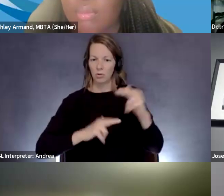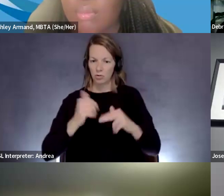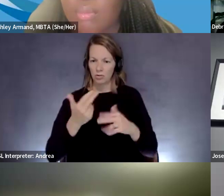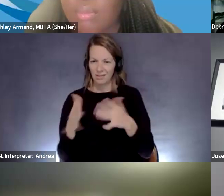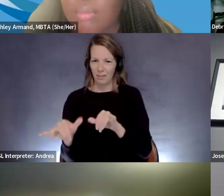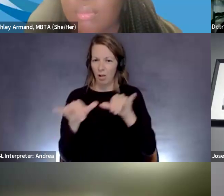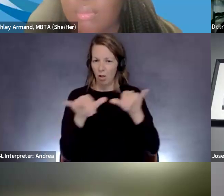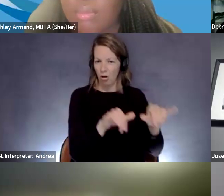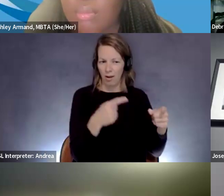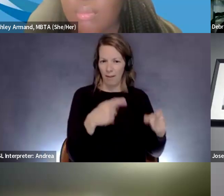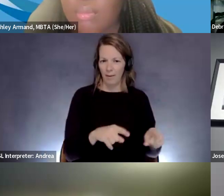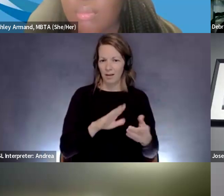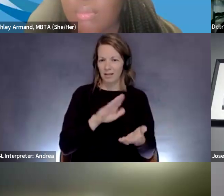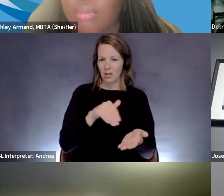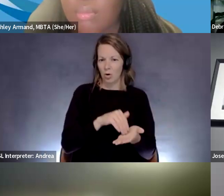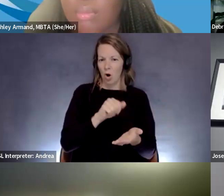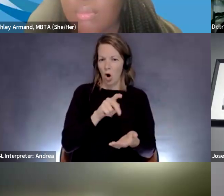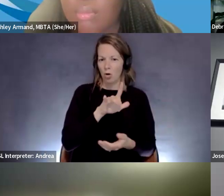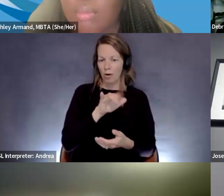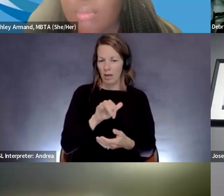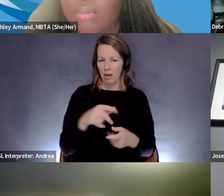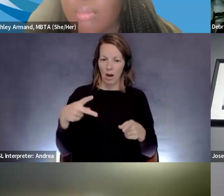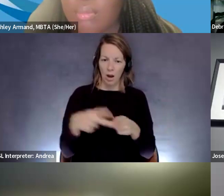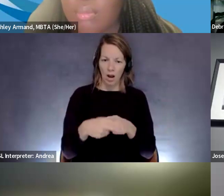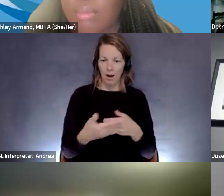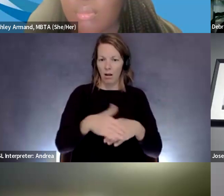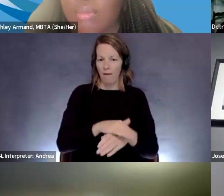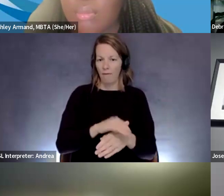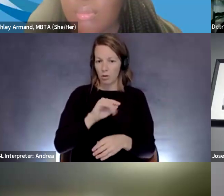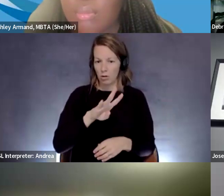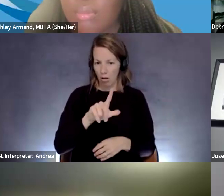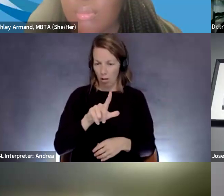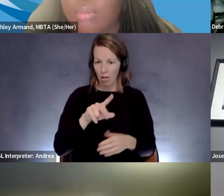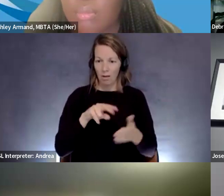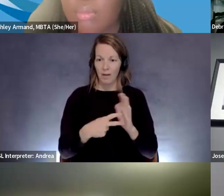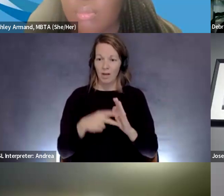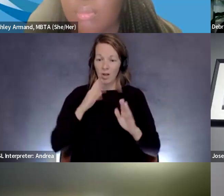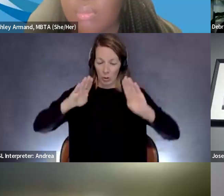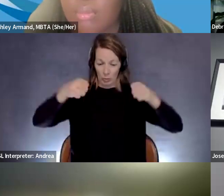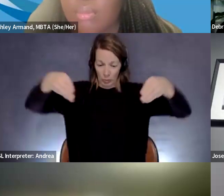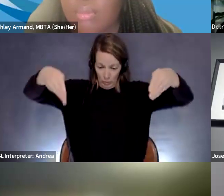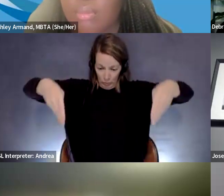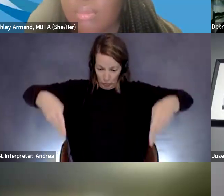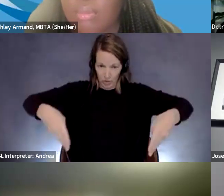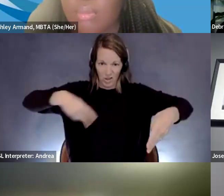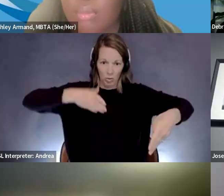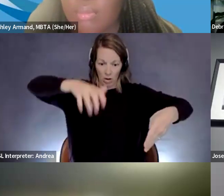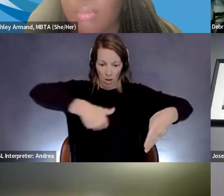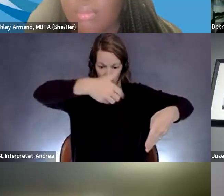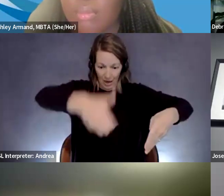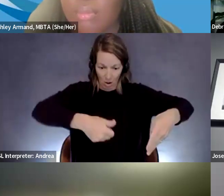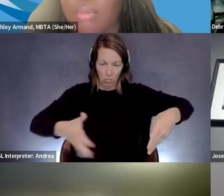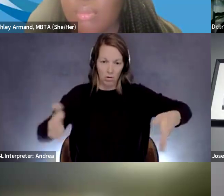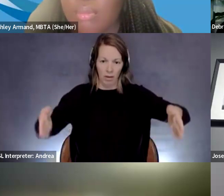was done in the central artery, which is called cut and cover tunnel, where you drive the sheeting on the side, you cut down, and then we cover and cap